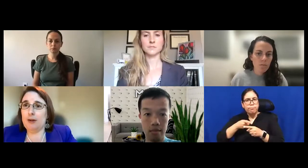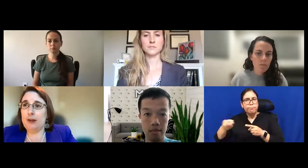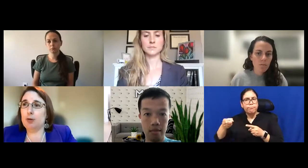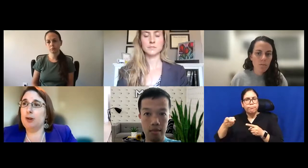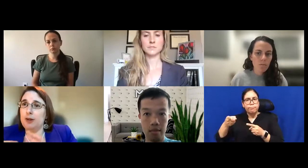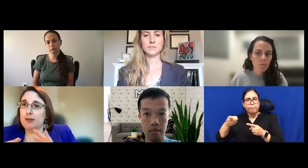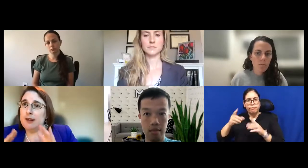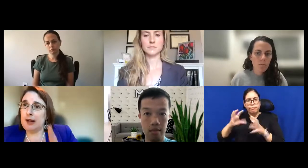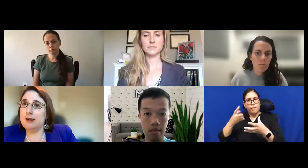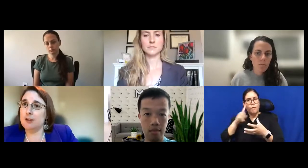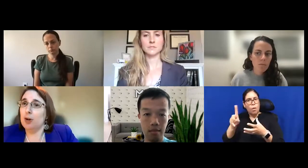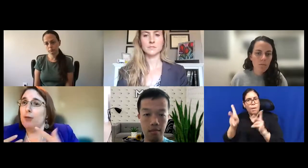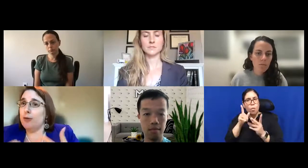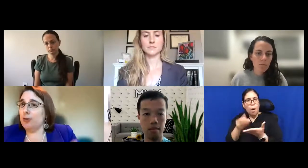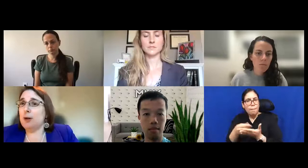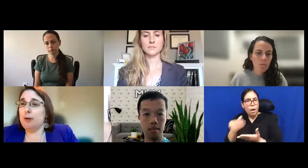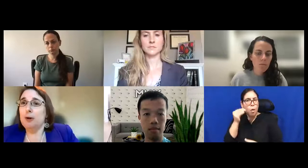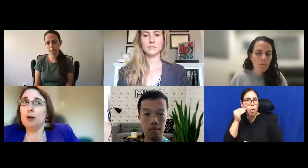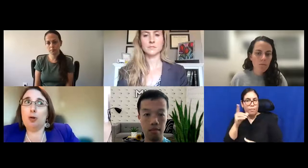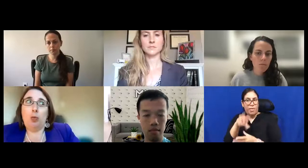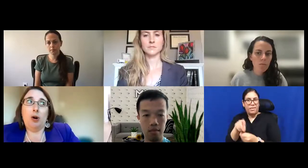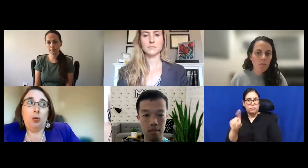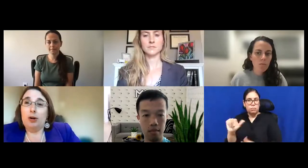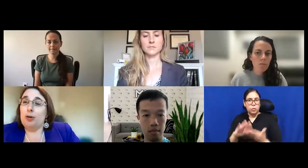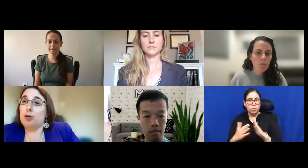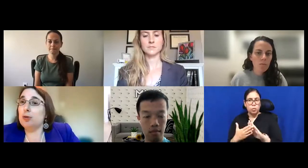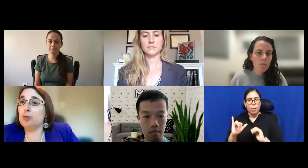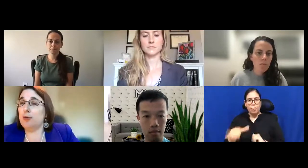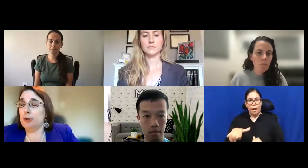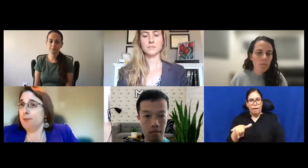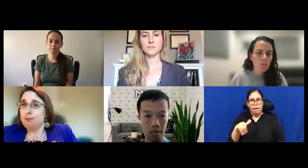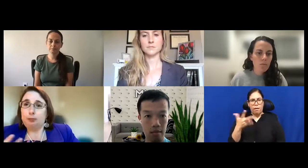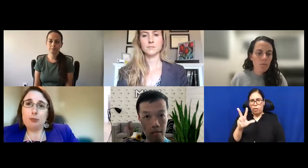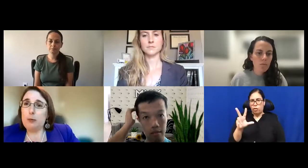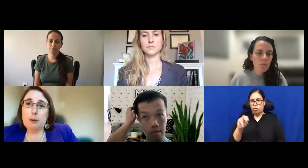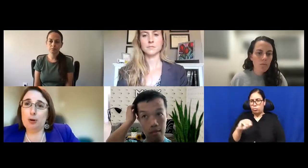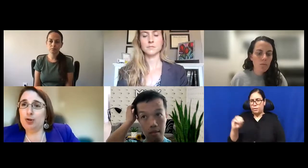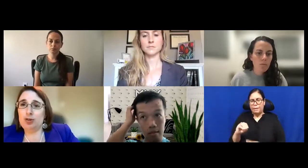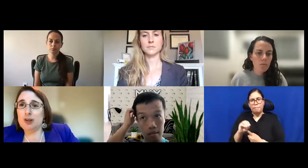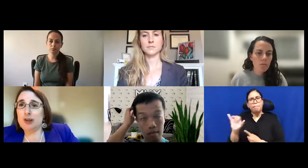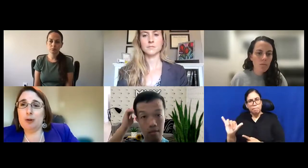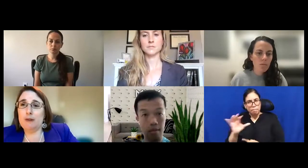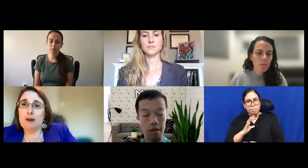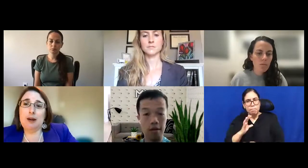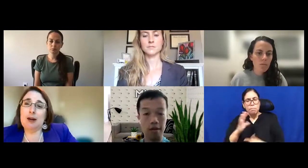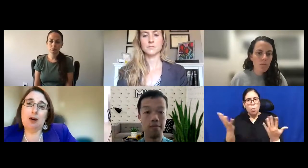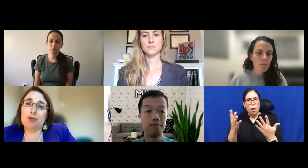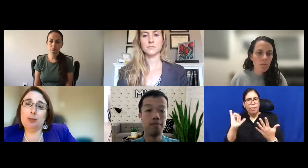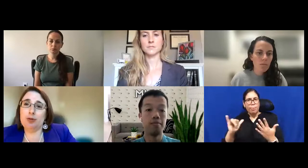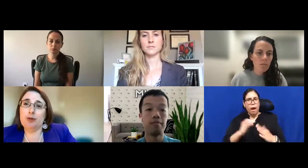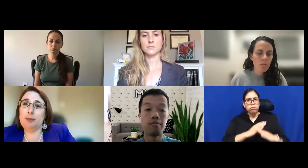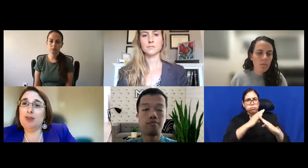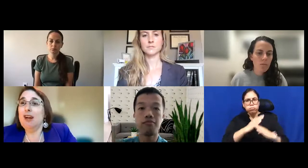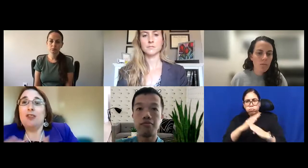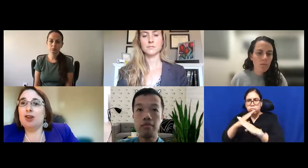so I think giving us that context, the first step is, what are the hurdles for purchasing? And one thing that I also